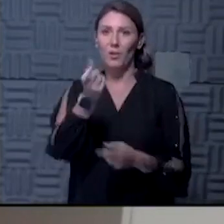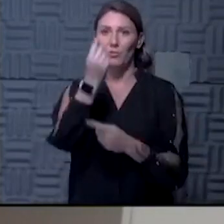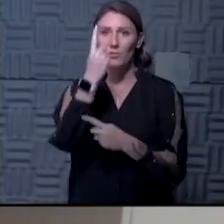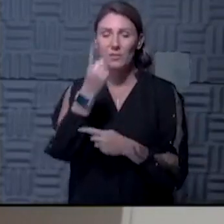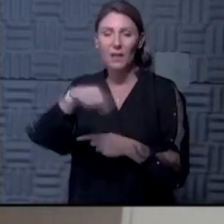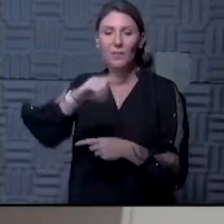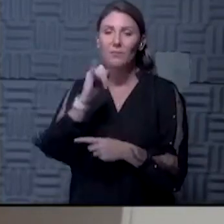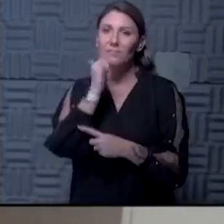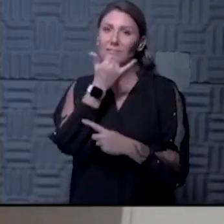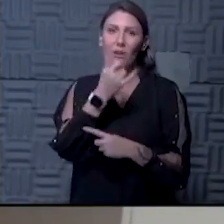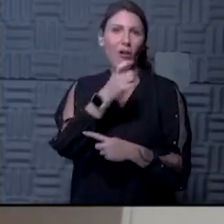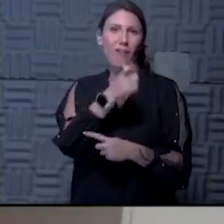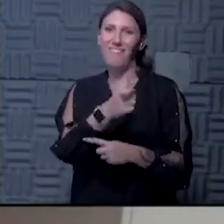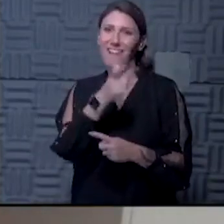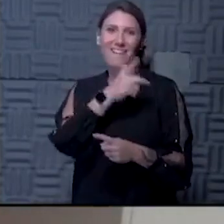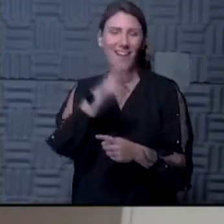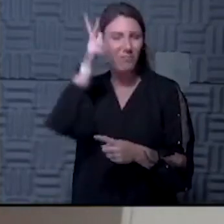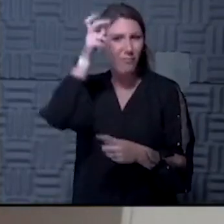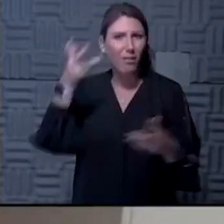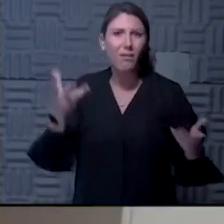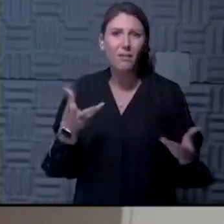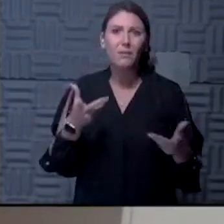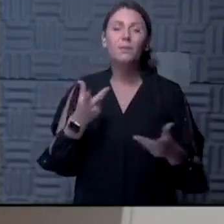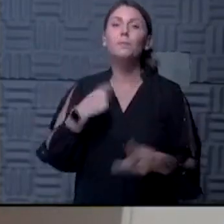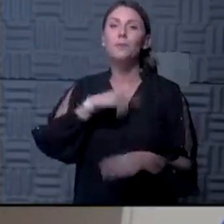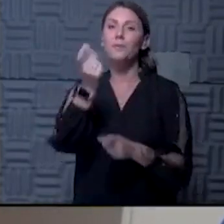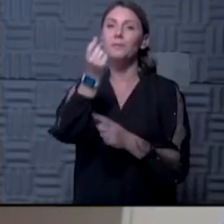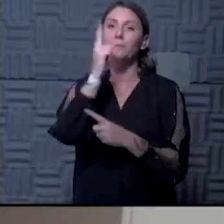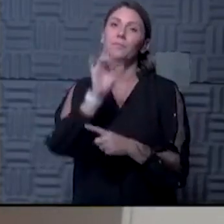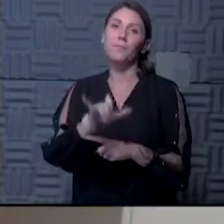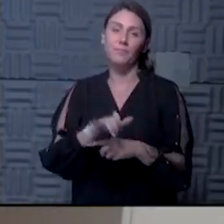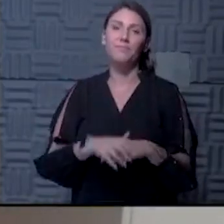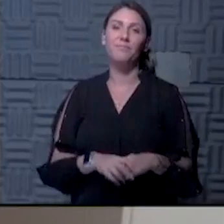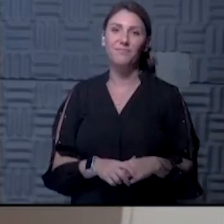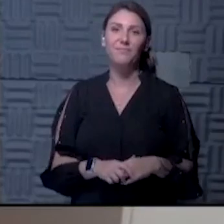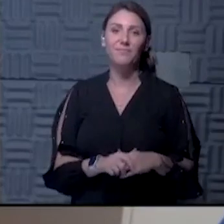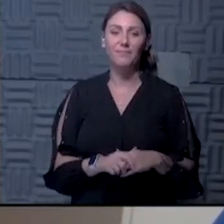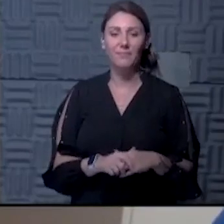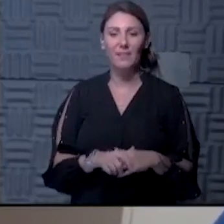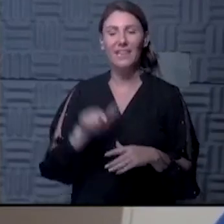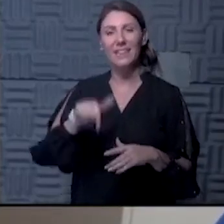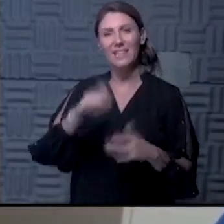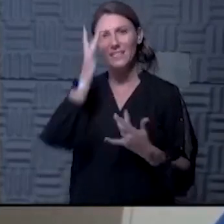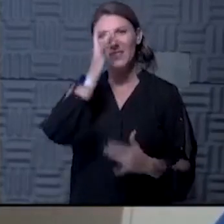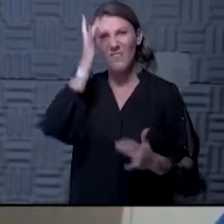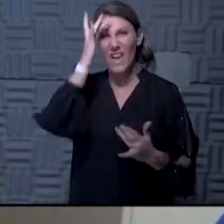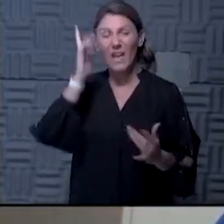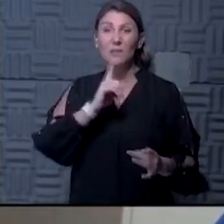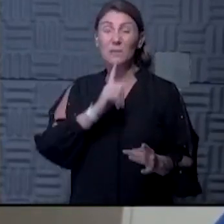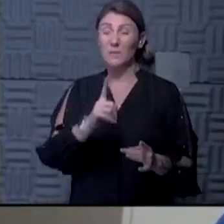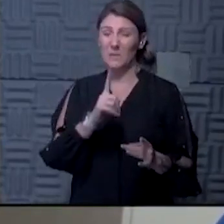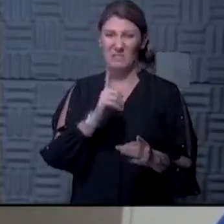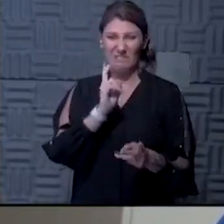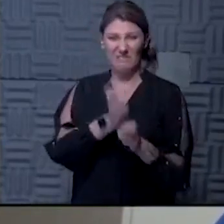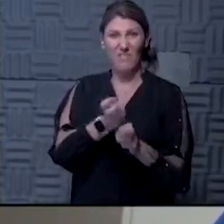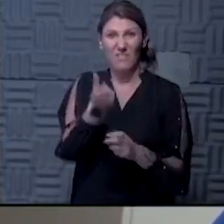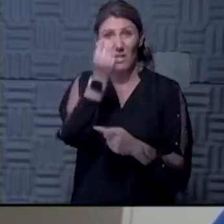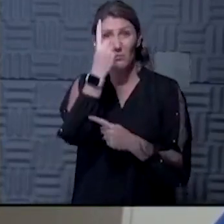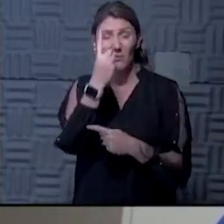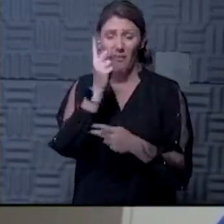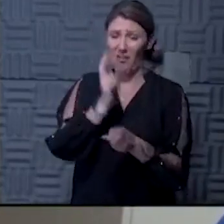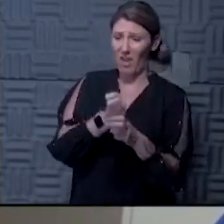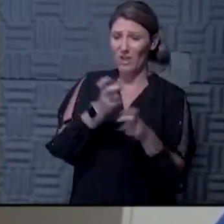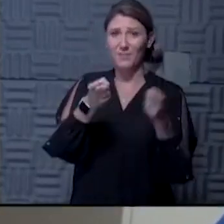aren't malicious. We get that. This is a virus it's really hard to understand. It's hard to control